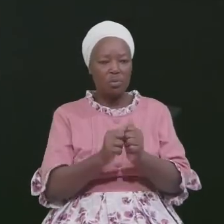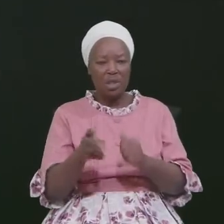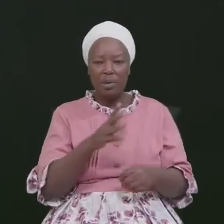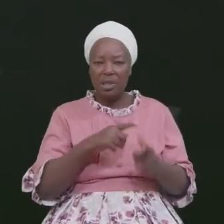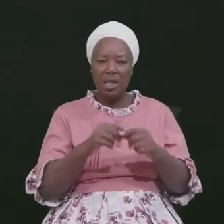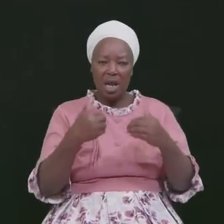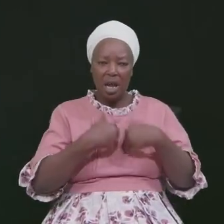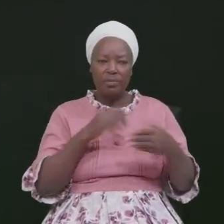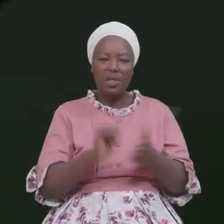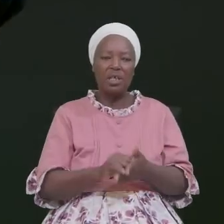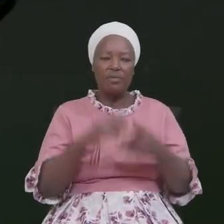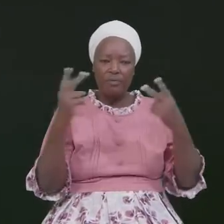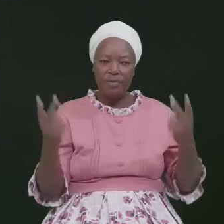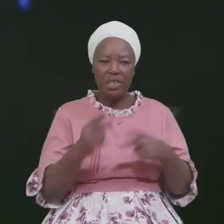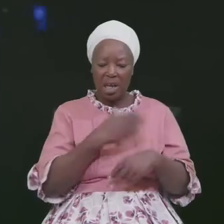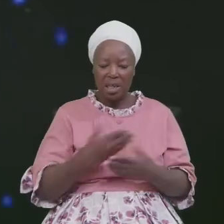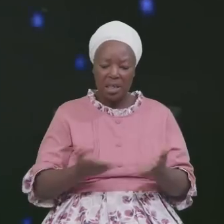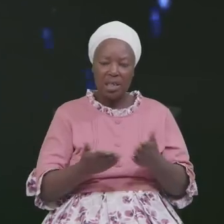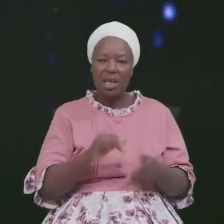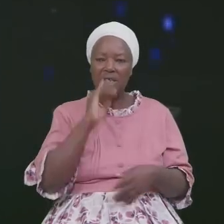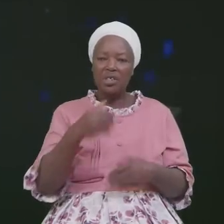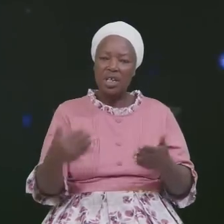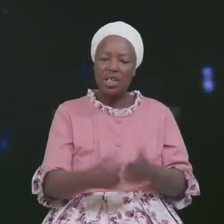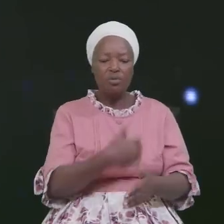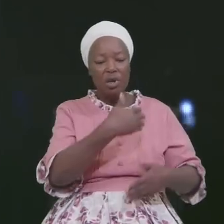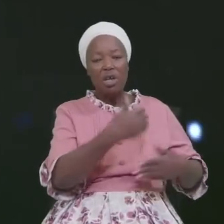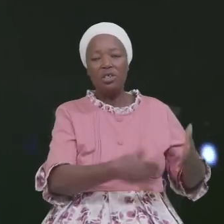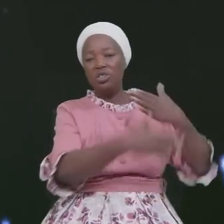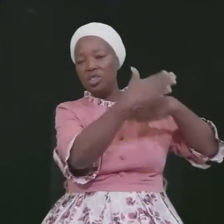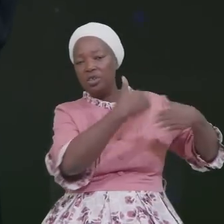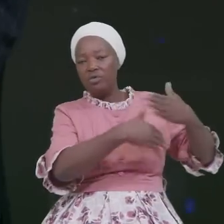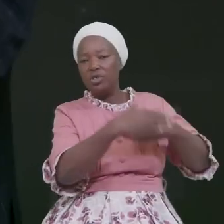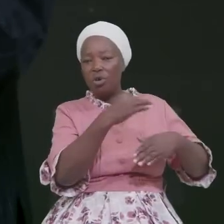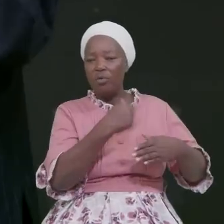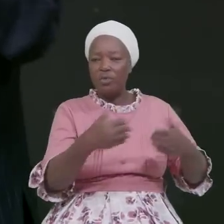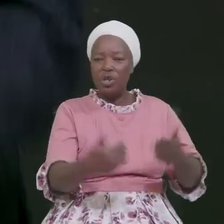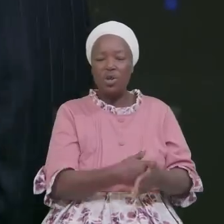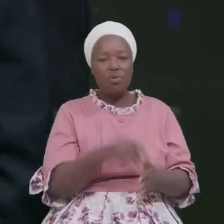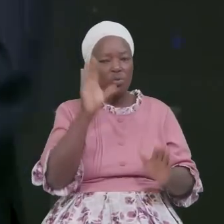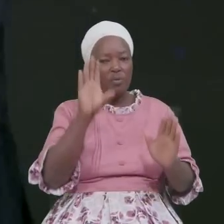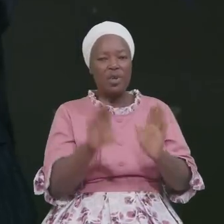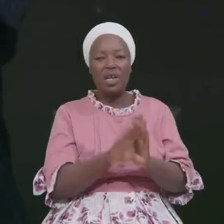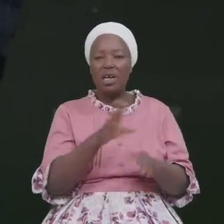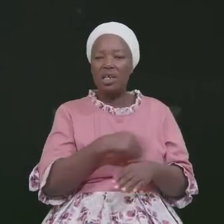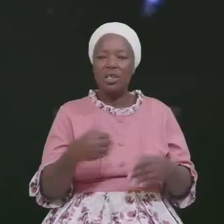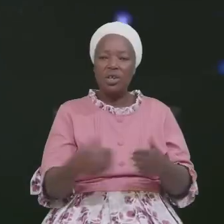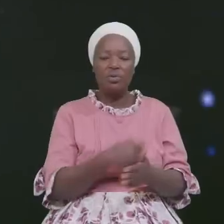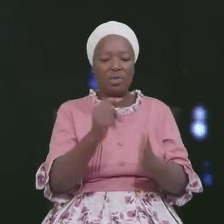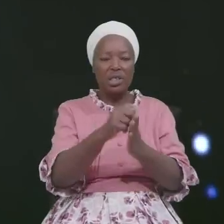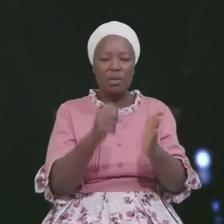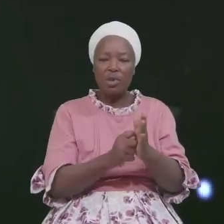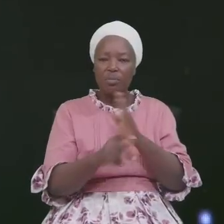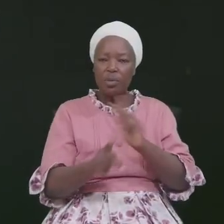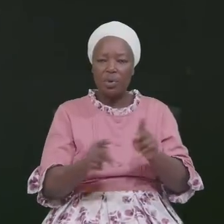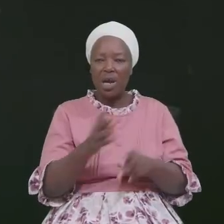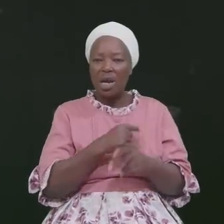the victory. And here is the new generation of new covenant, New Testament people. And